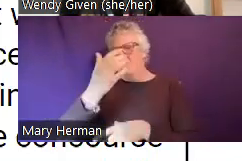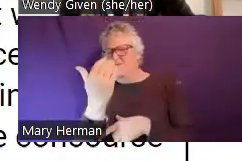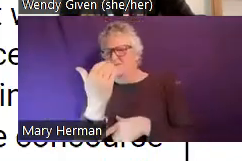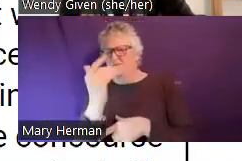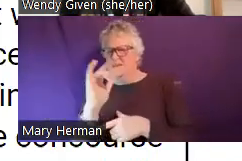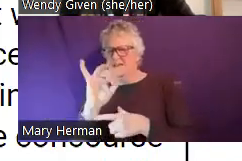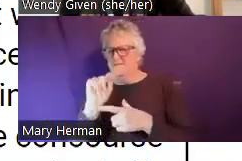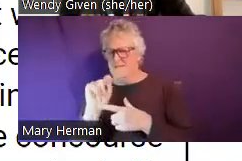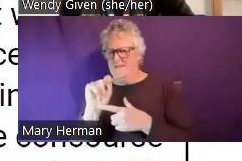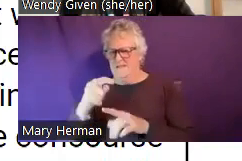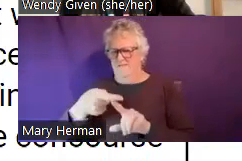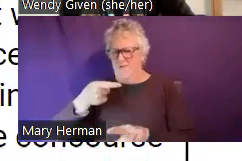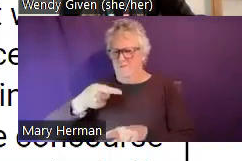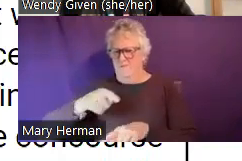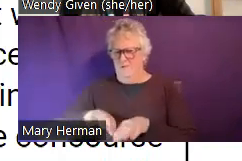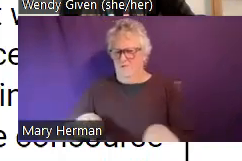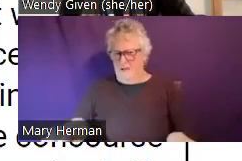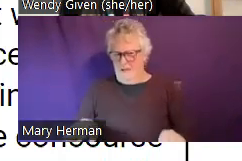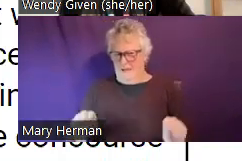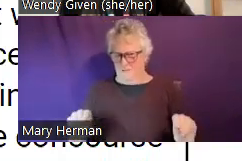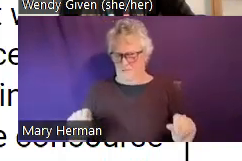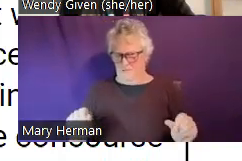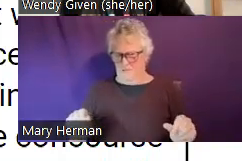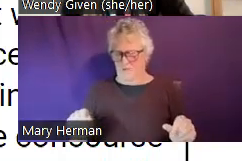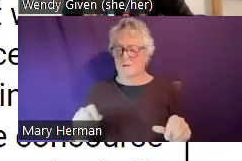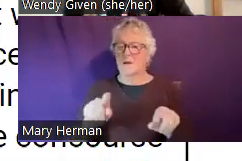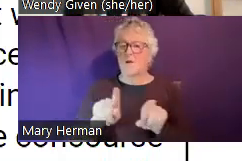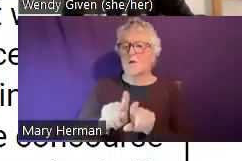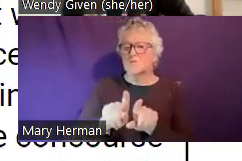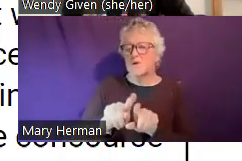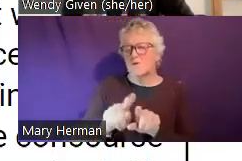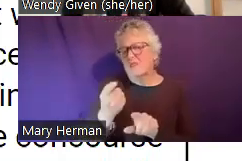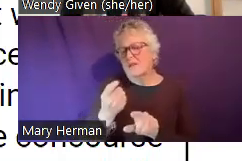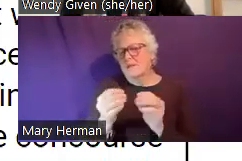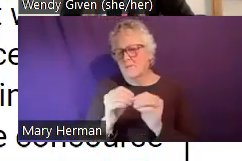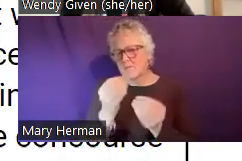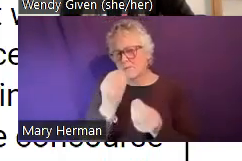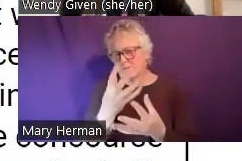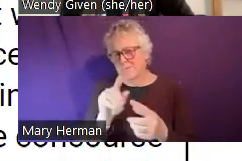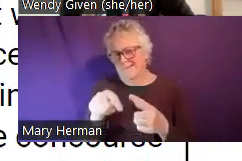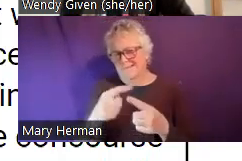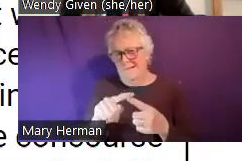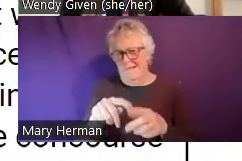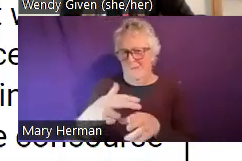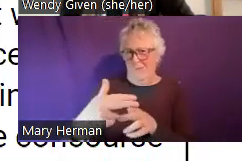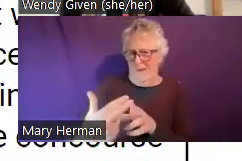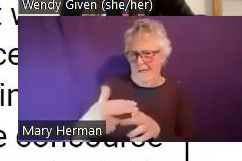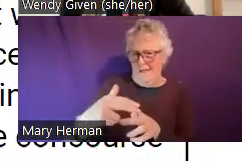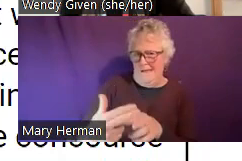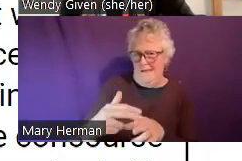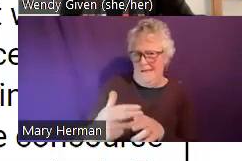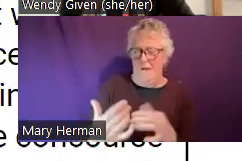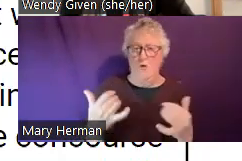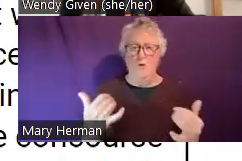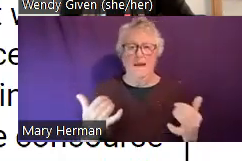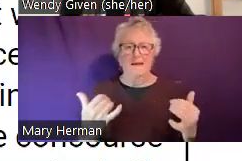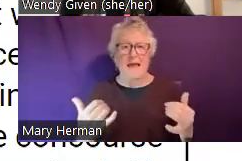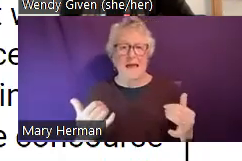of information about some of the weight that's right now the sort of load